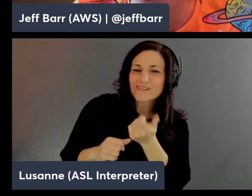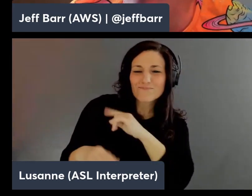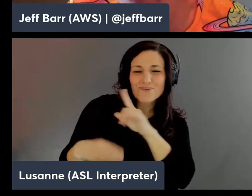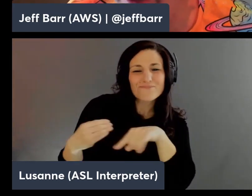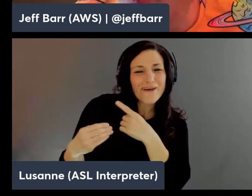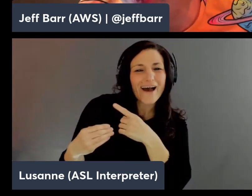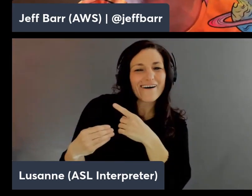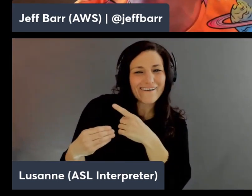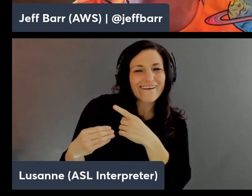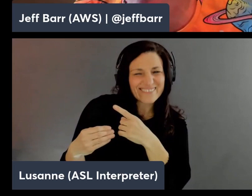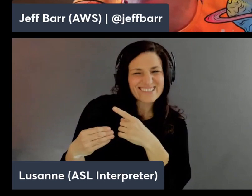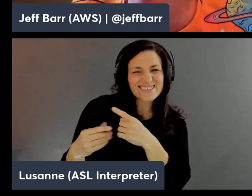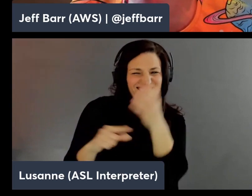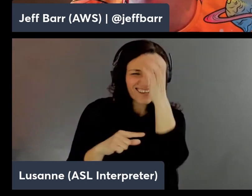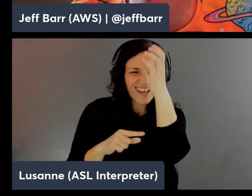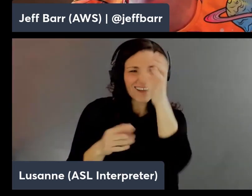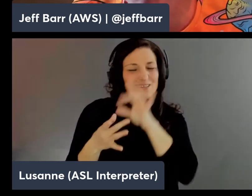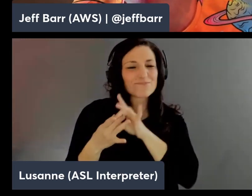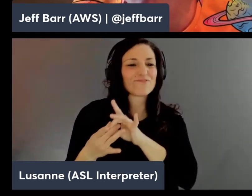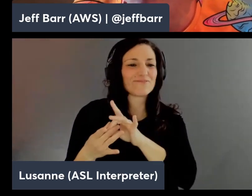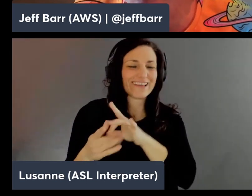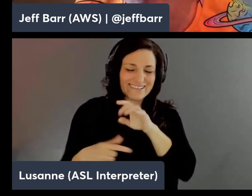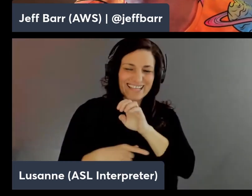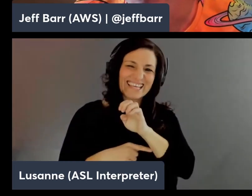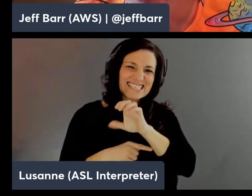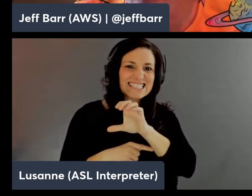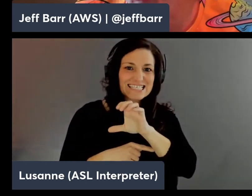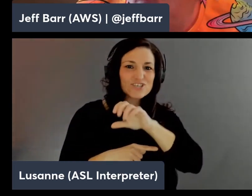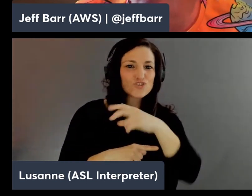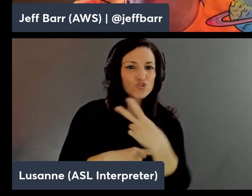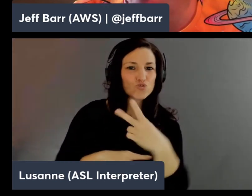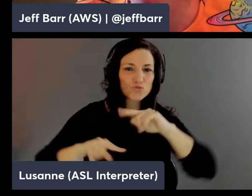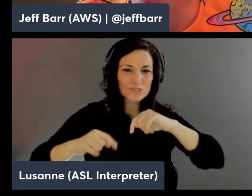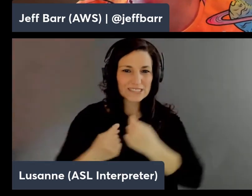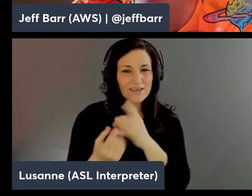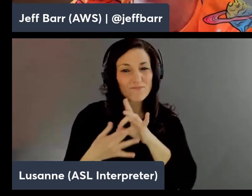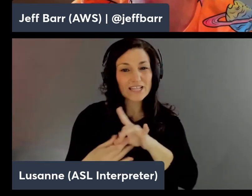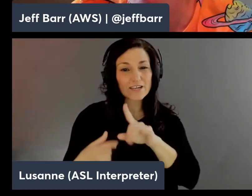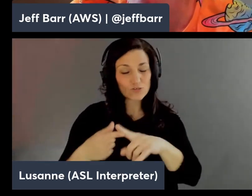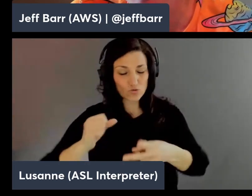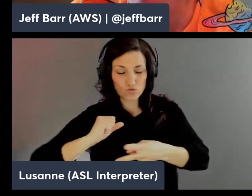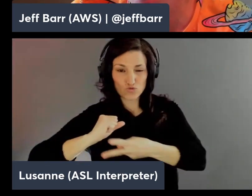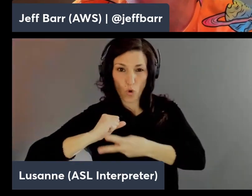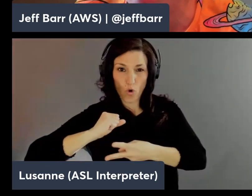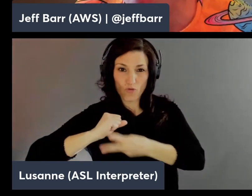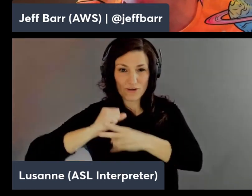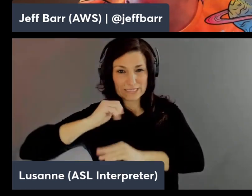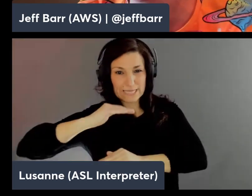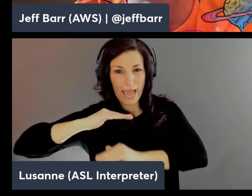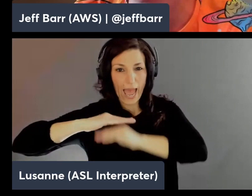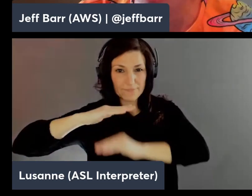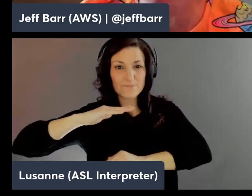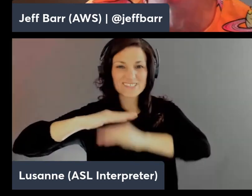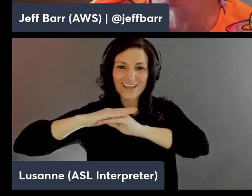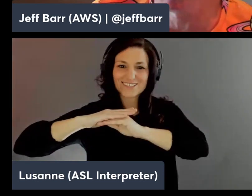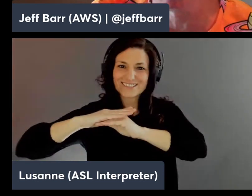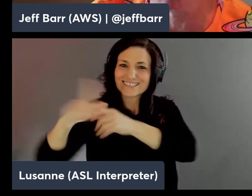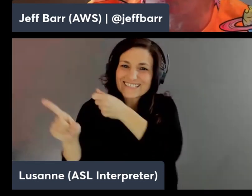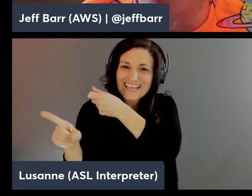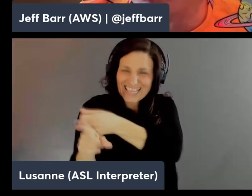have at AWS and within the EC2 team of the storage optimization in storage optimized instances.